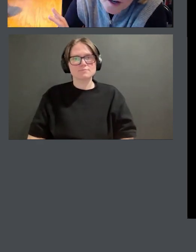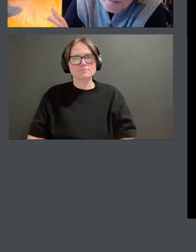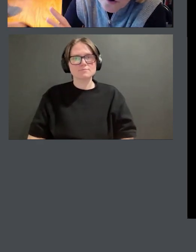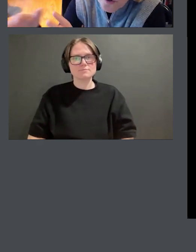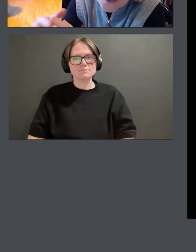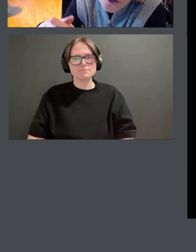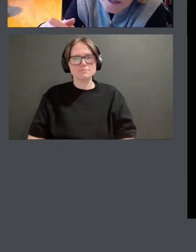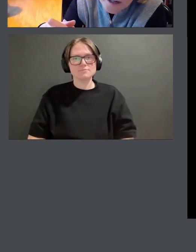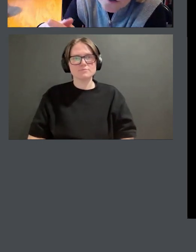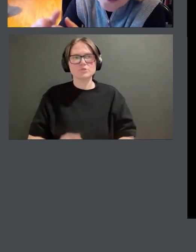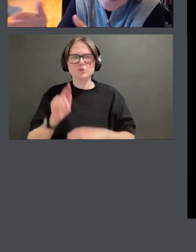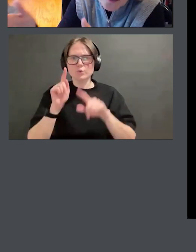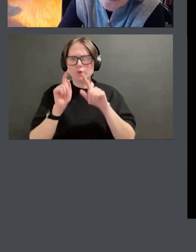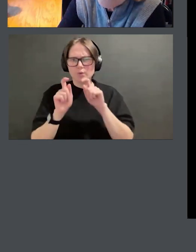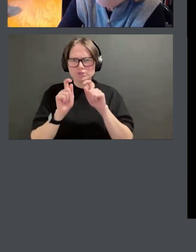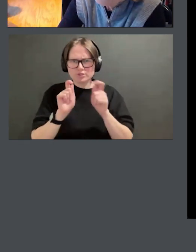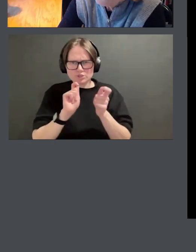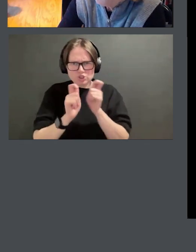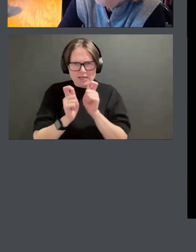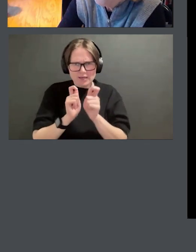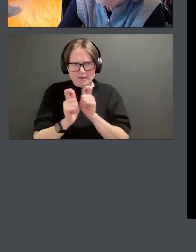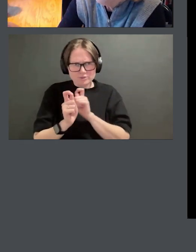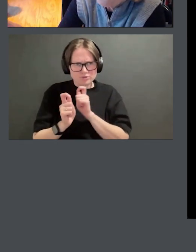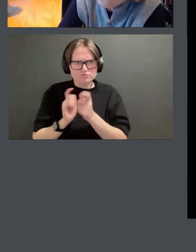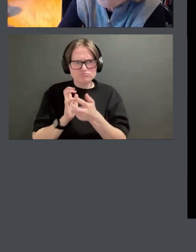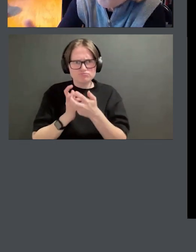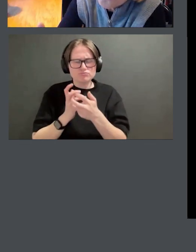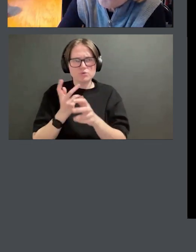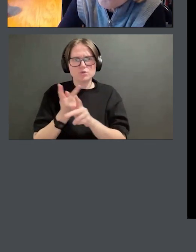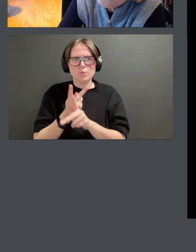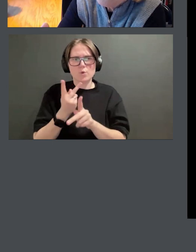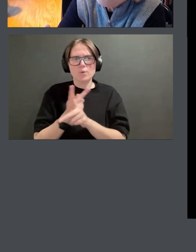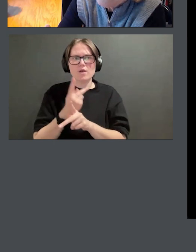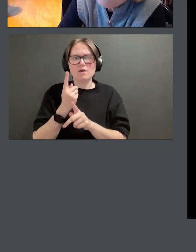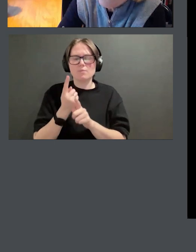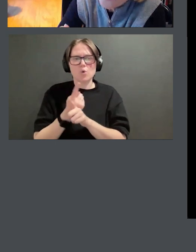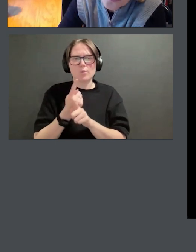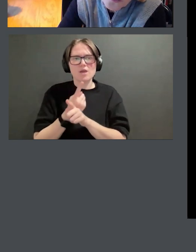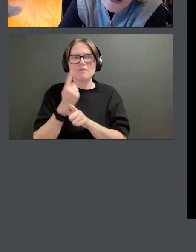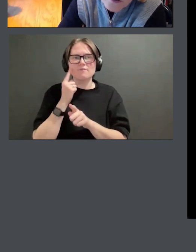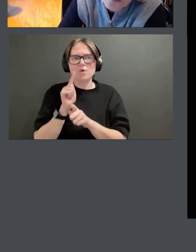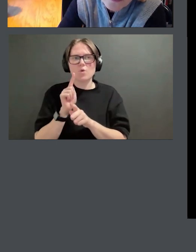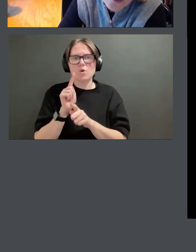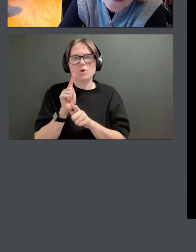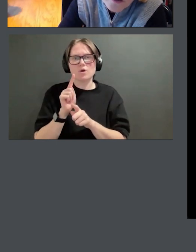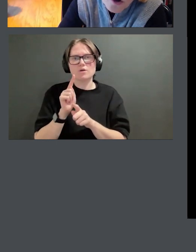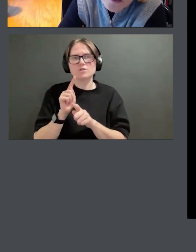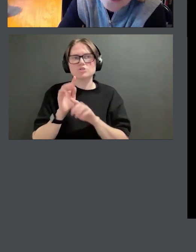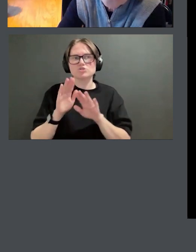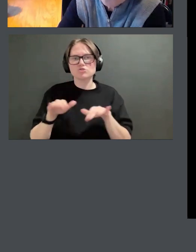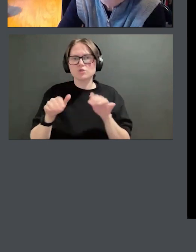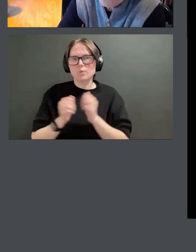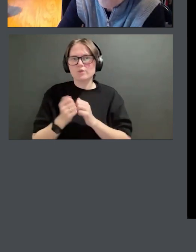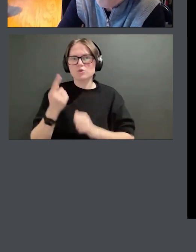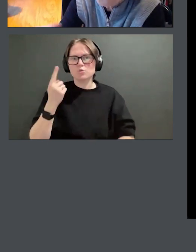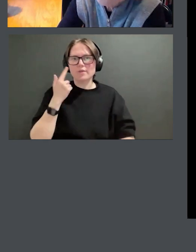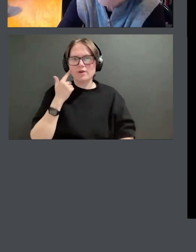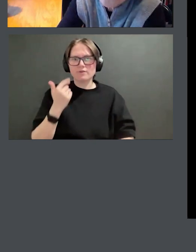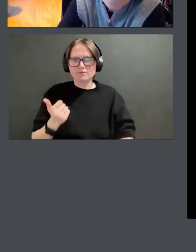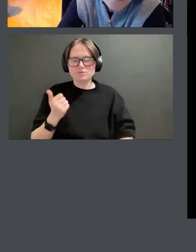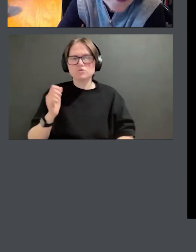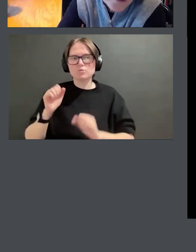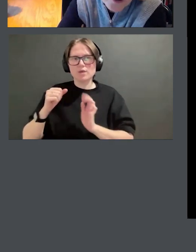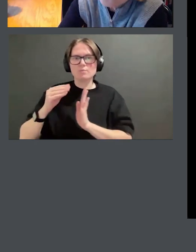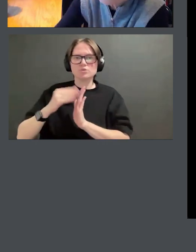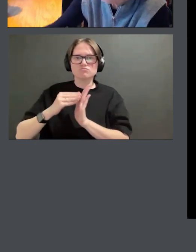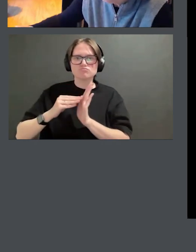changed up the questionnaire so that it would be appropriate for children with unilateral hearing loss to report when they're